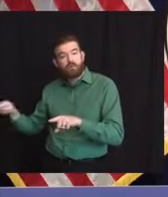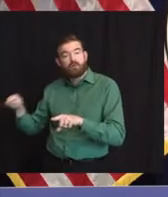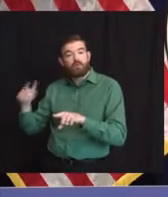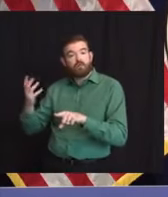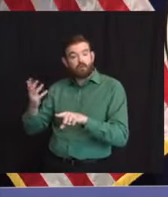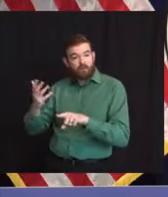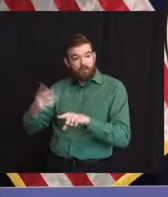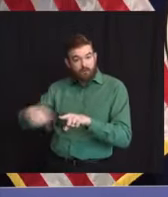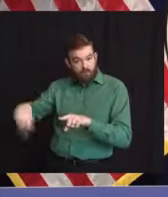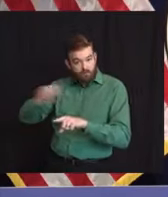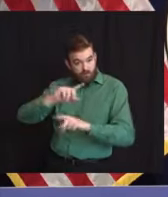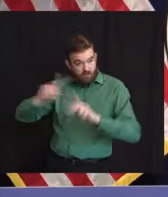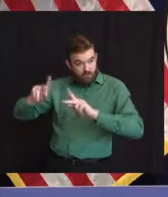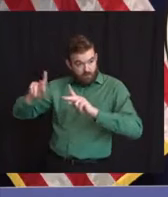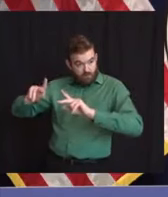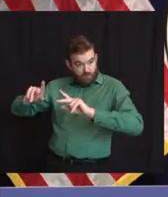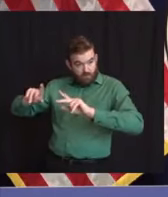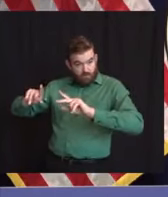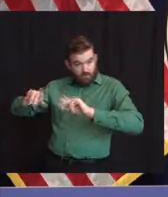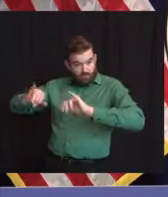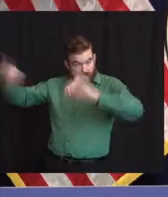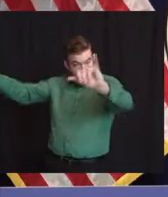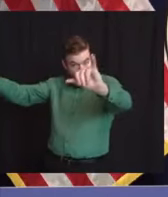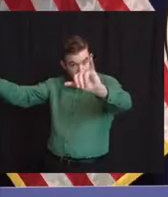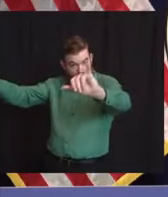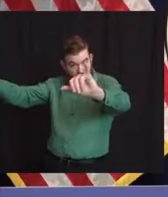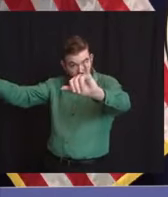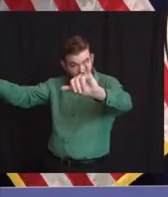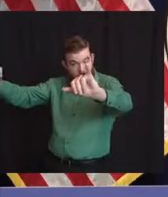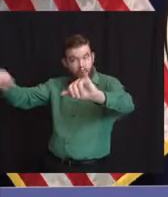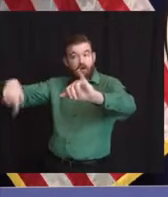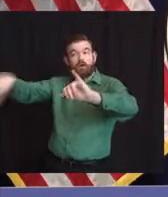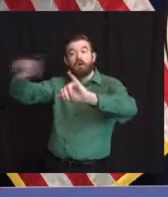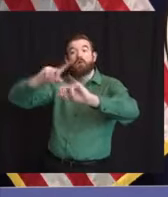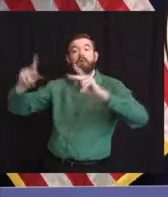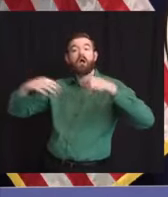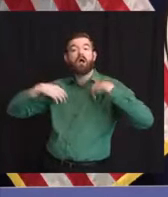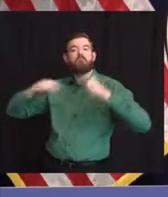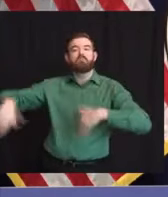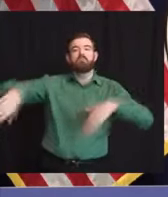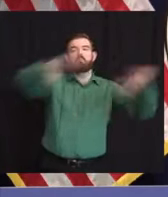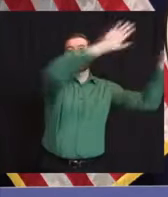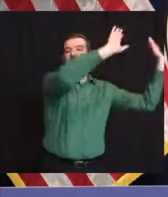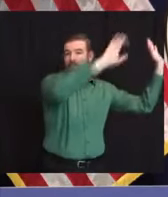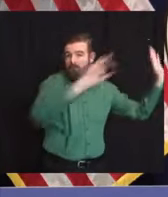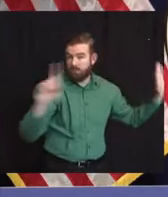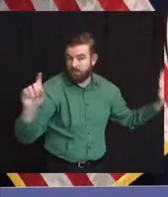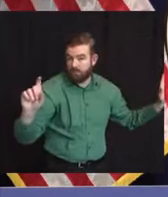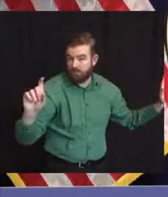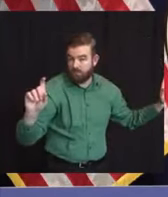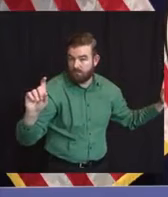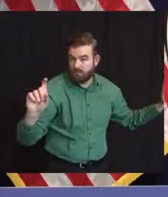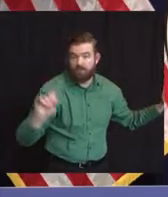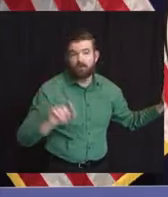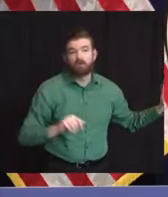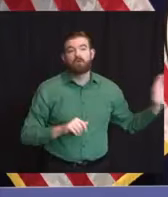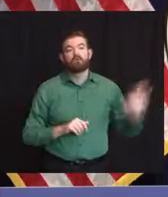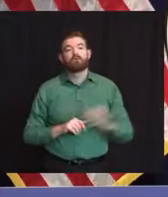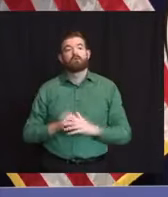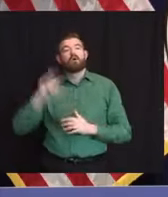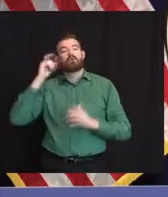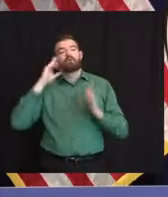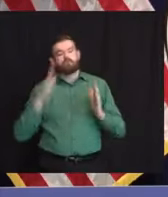Just on lifting orders, we're going to still on Monday discuss the broad principles of how we see, as